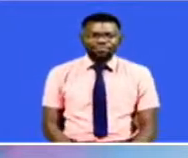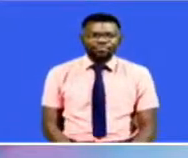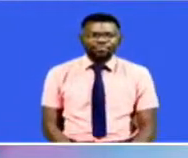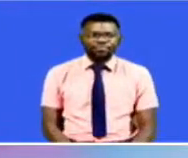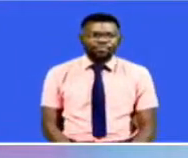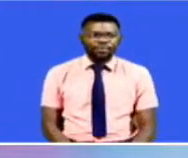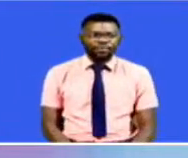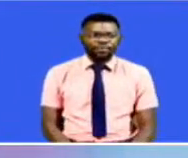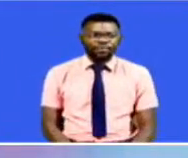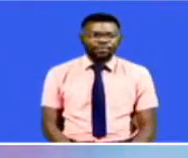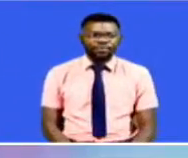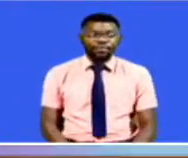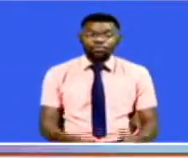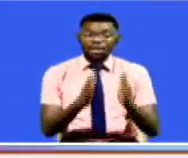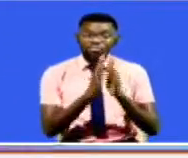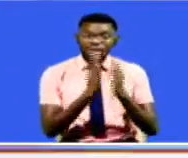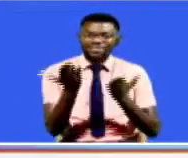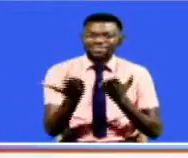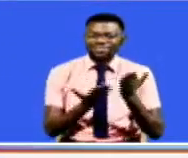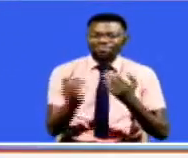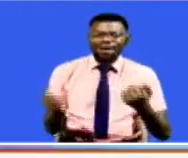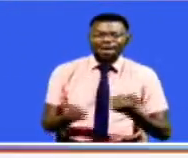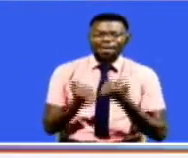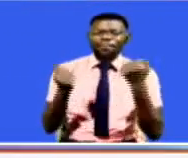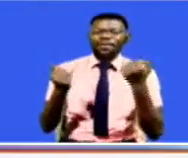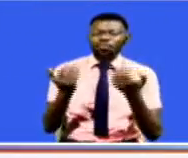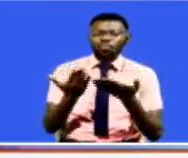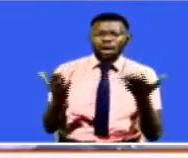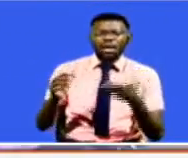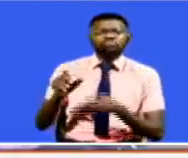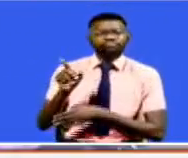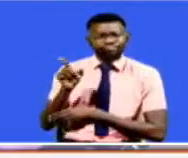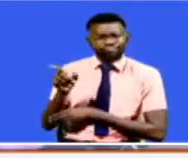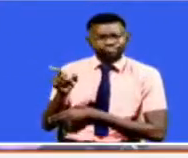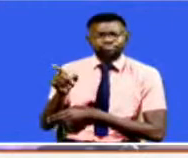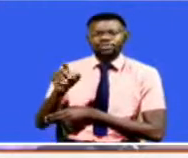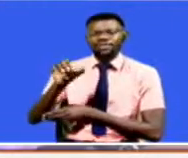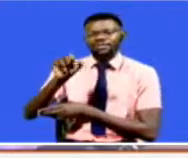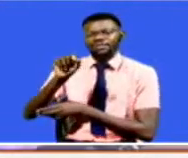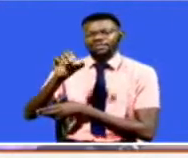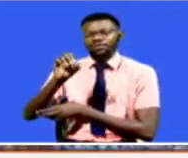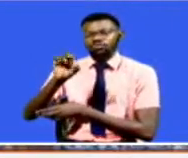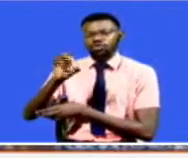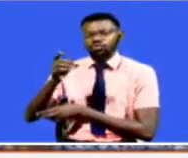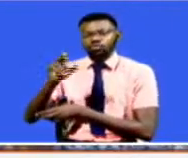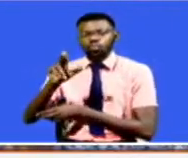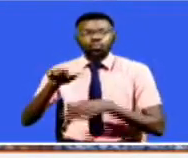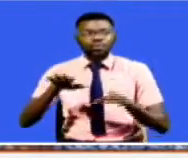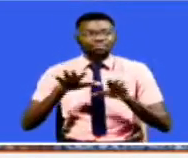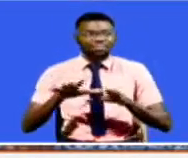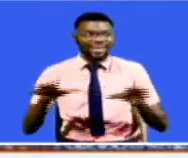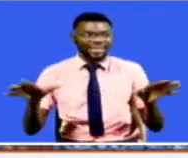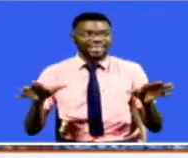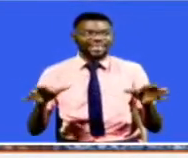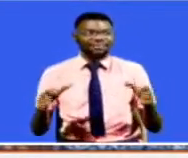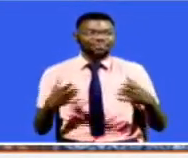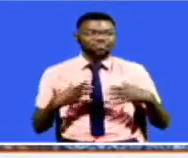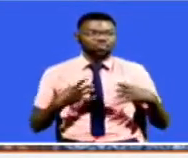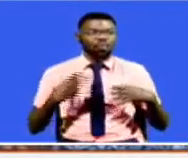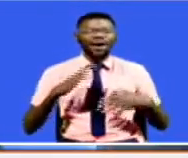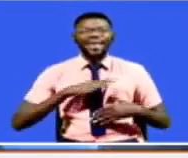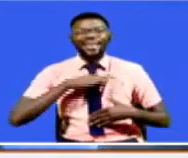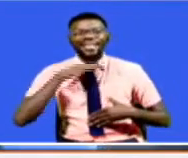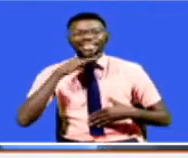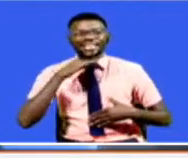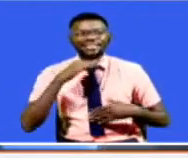The interdenominational prayers were held at Pap Ndege, a few kilometers from Sondu Market, where the skirmishes broke out, killing 8